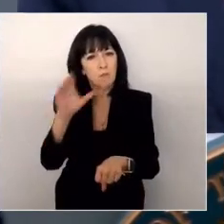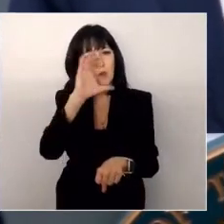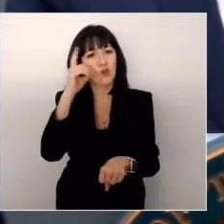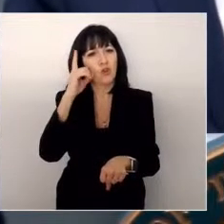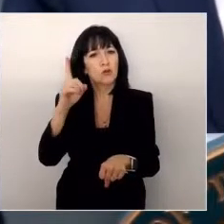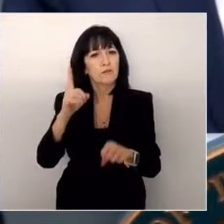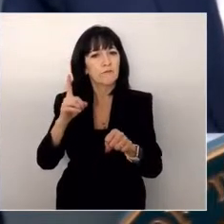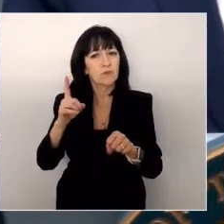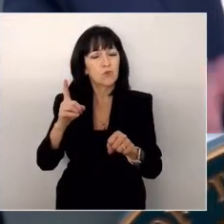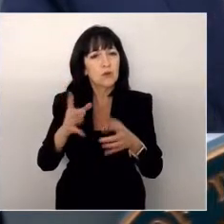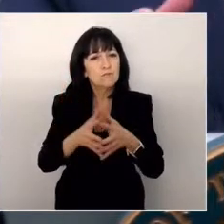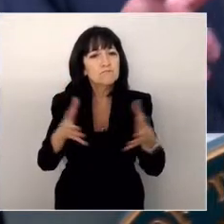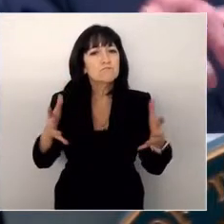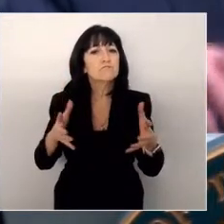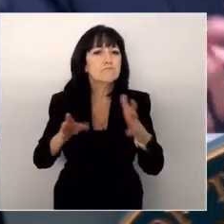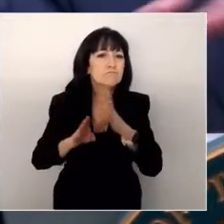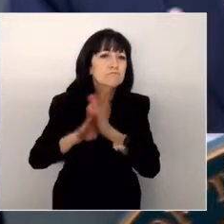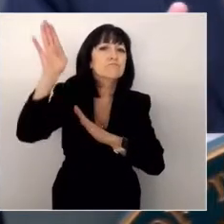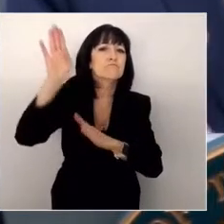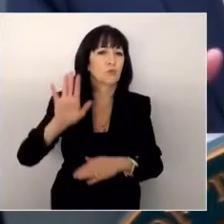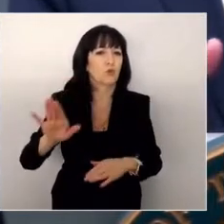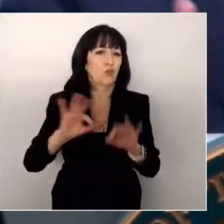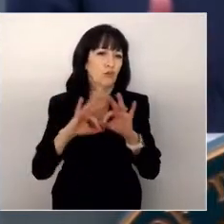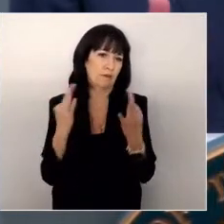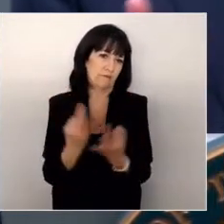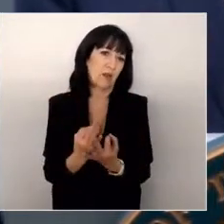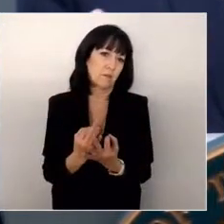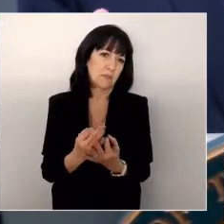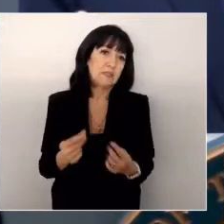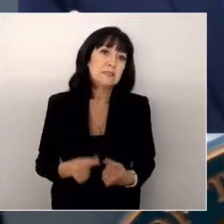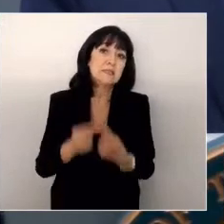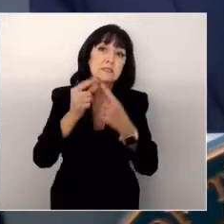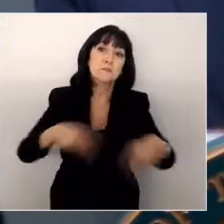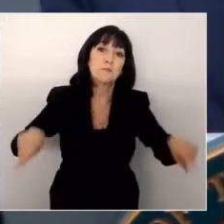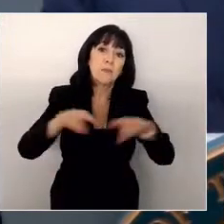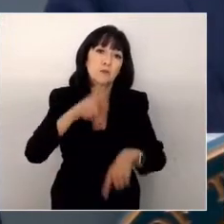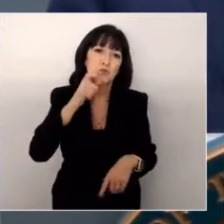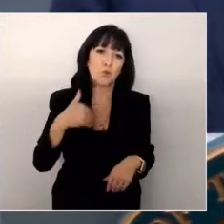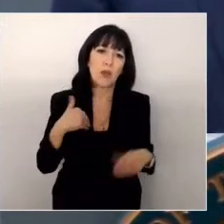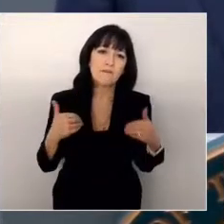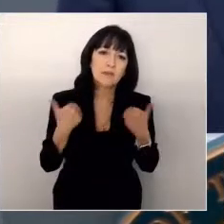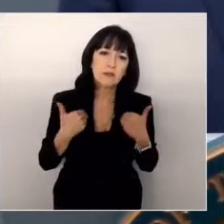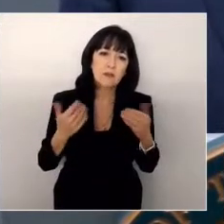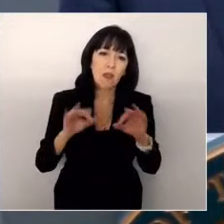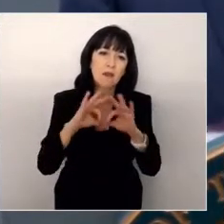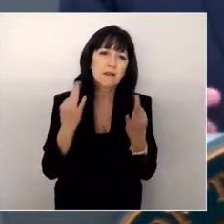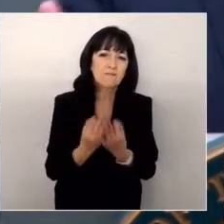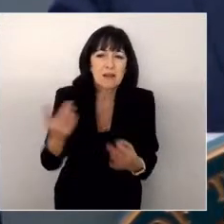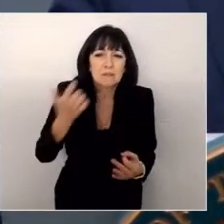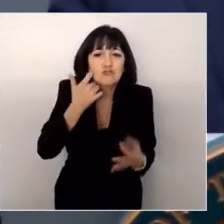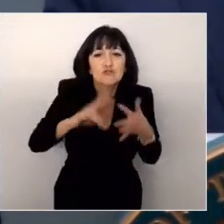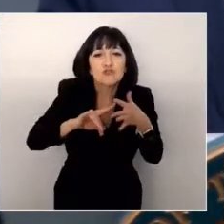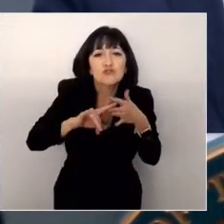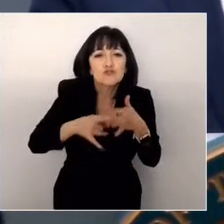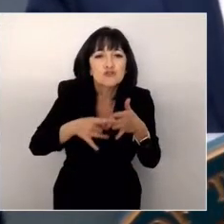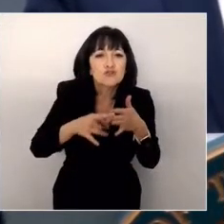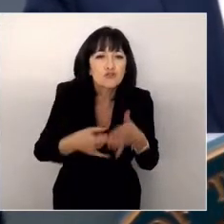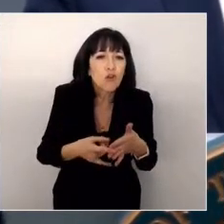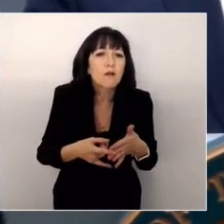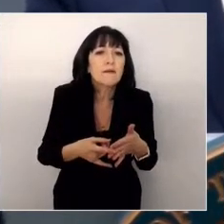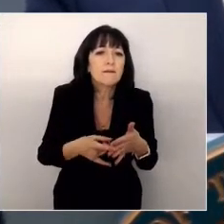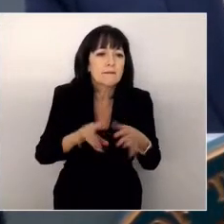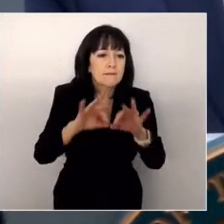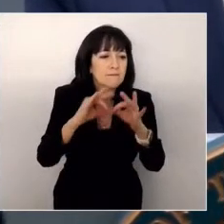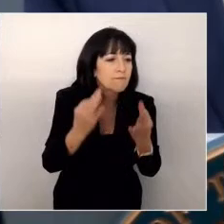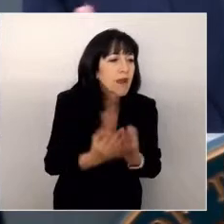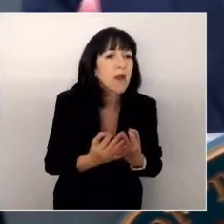family. They believe that good jobs should also support their families when they need that support the most, and I agree.